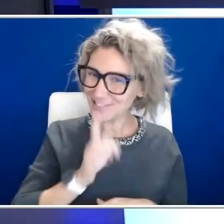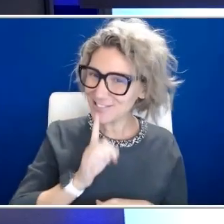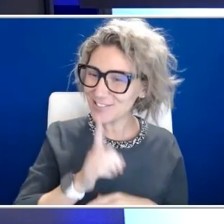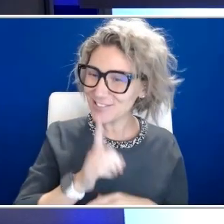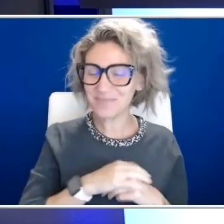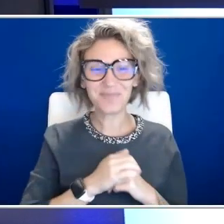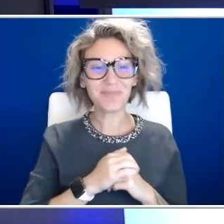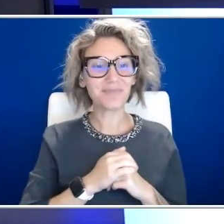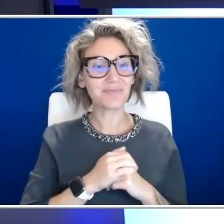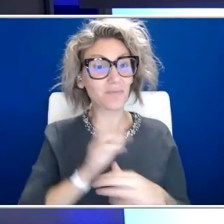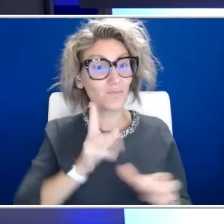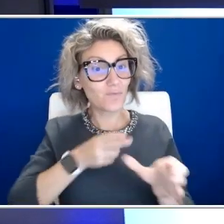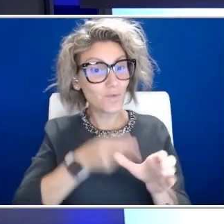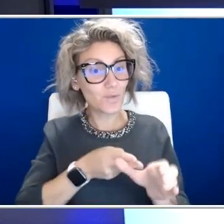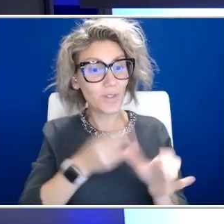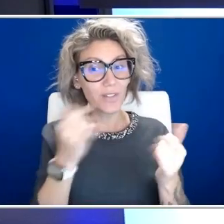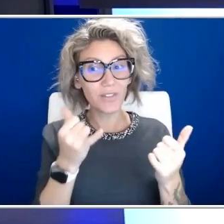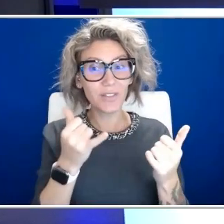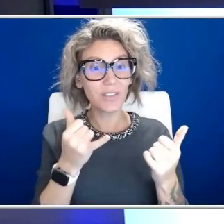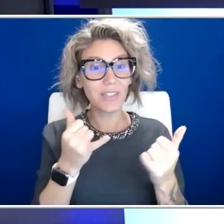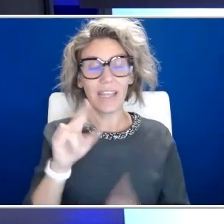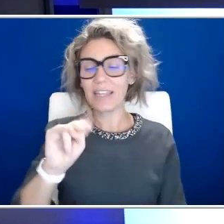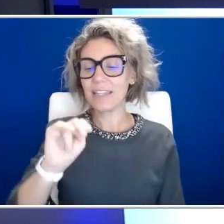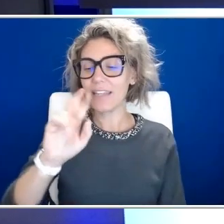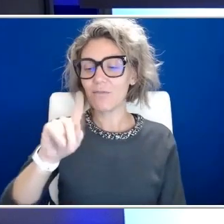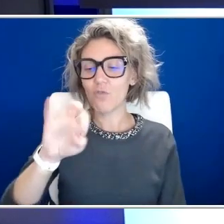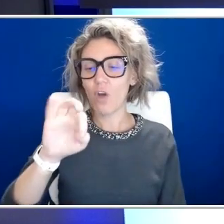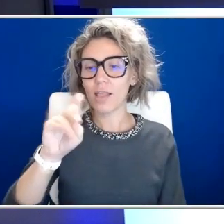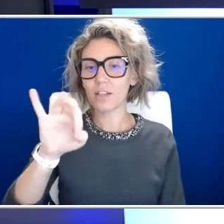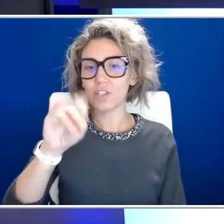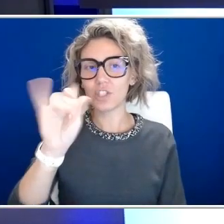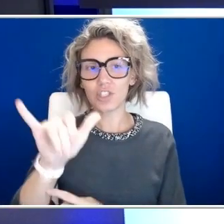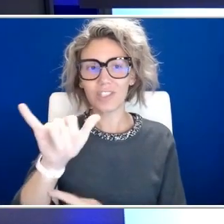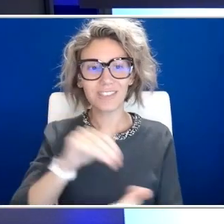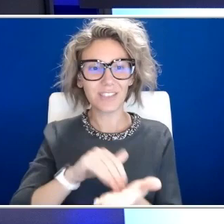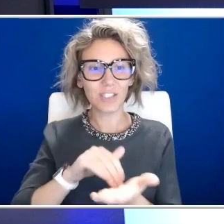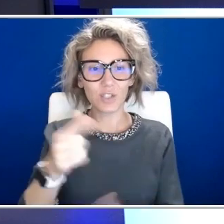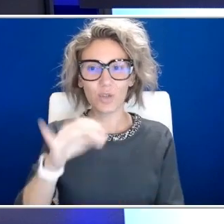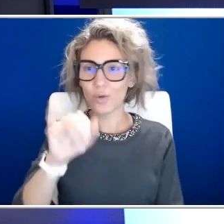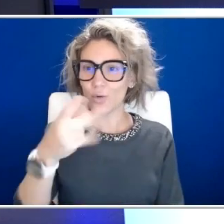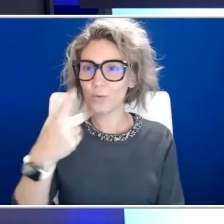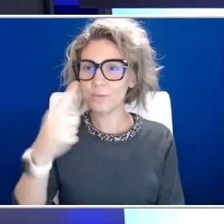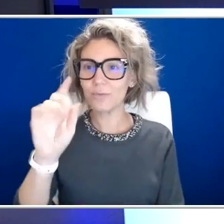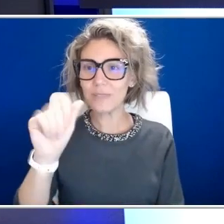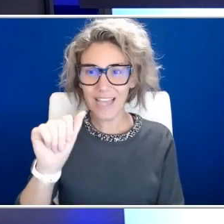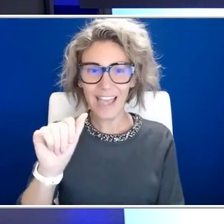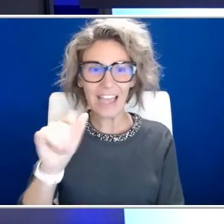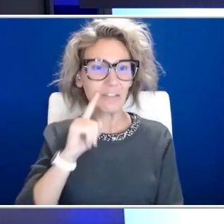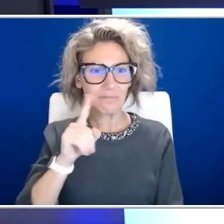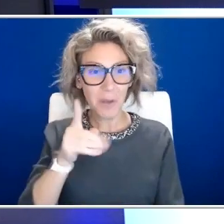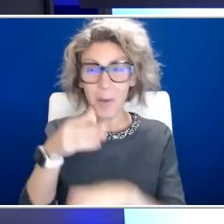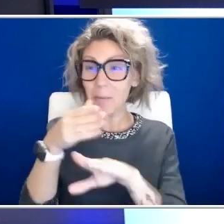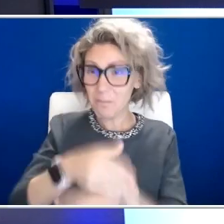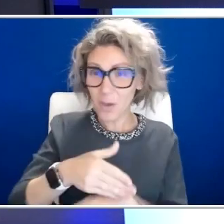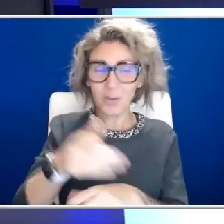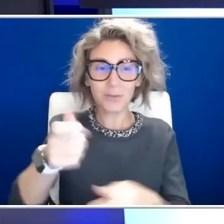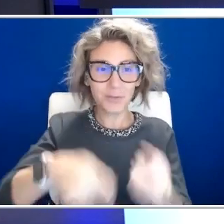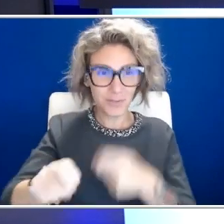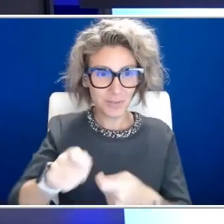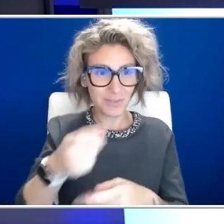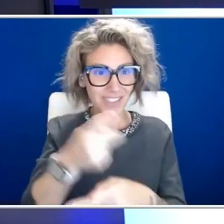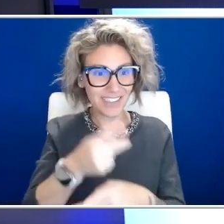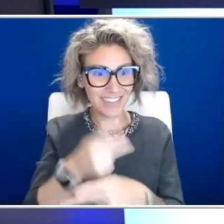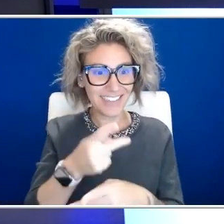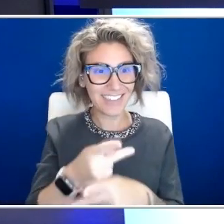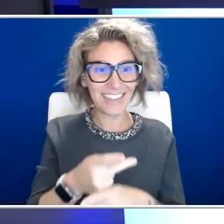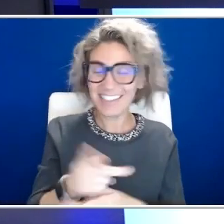here in studio is nephrologist Dr. Gupta, who has been handling Joey's post-transplant care. How are you? Hi, I'm good. Thank you for having me.